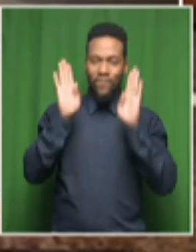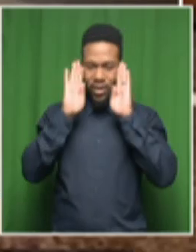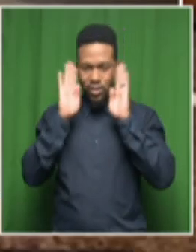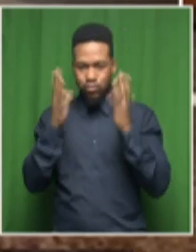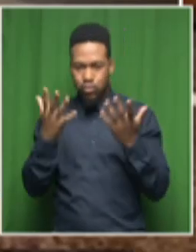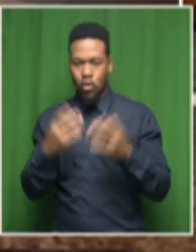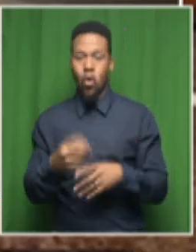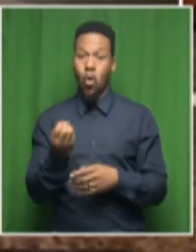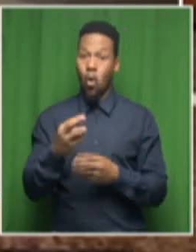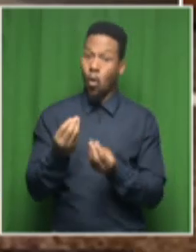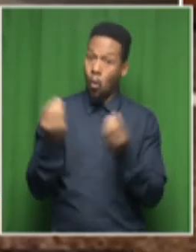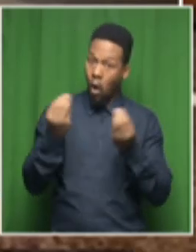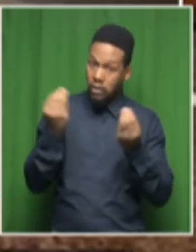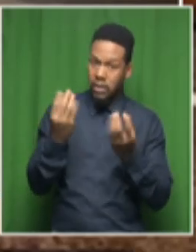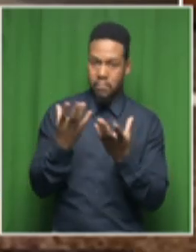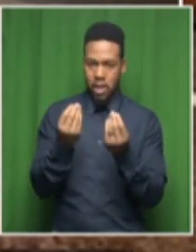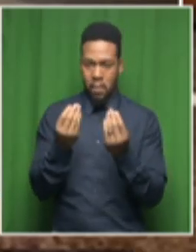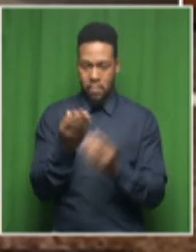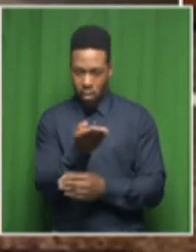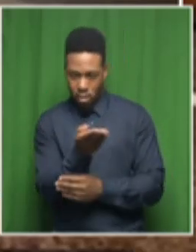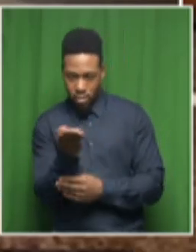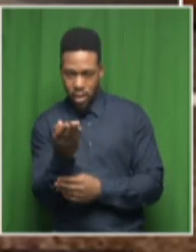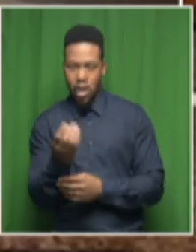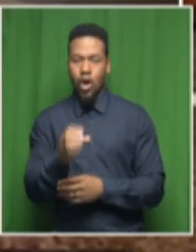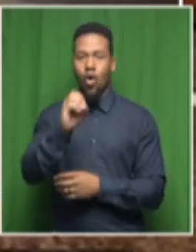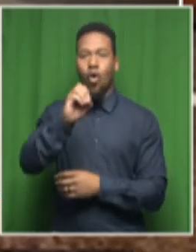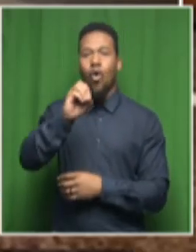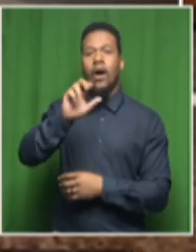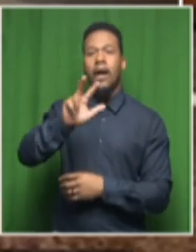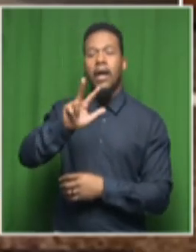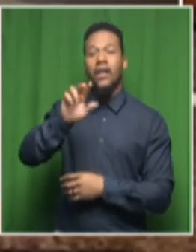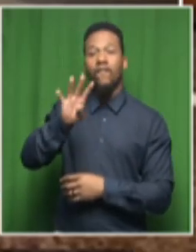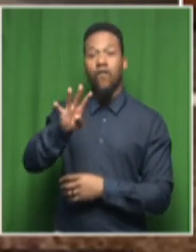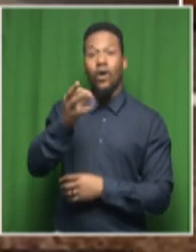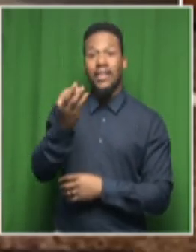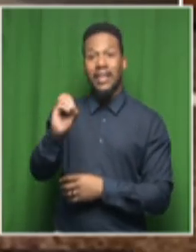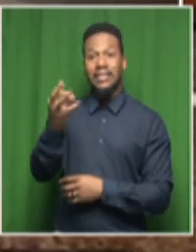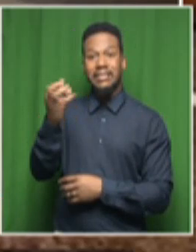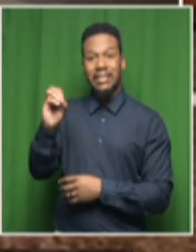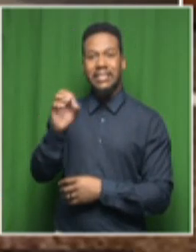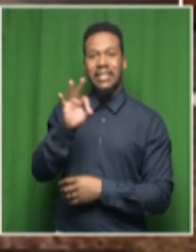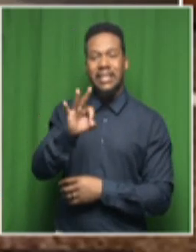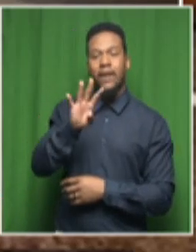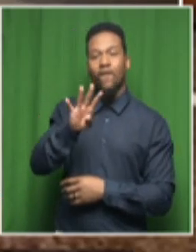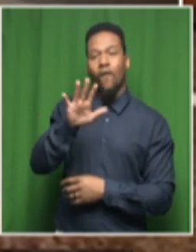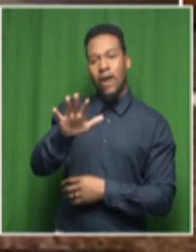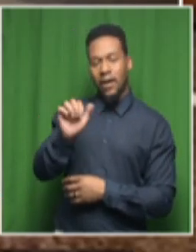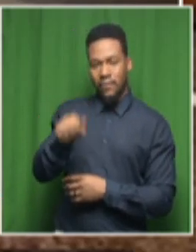the WhatsApp to get in touch, you can interact there as well, 084 30 30 345. And we